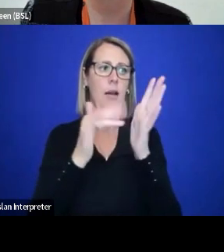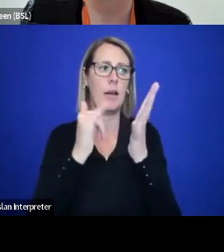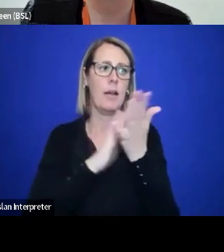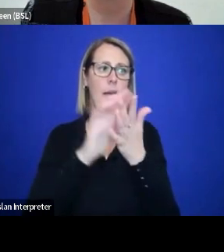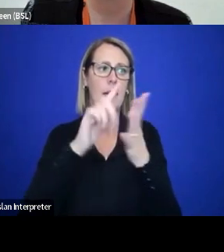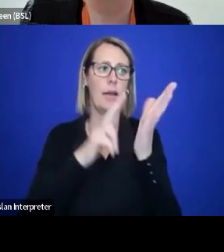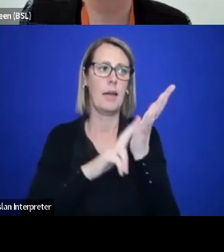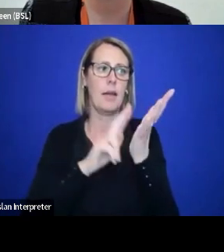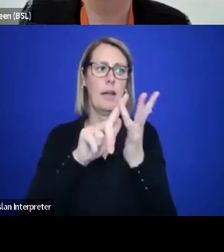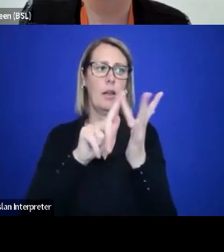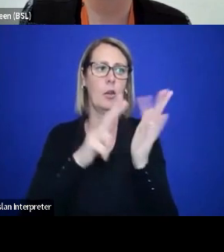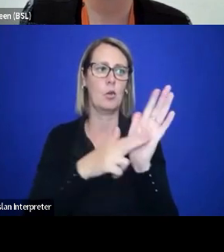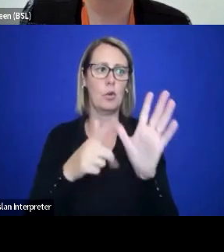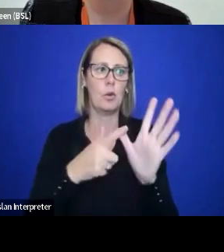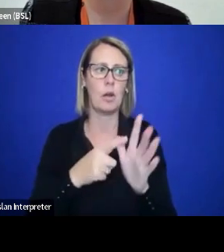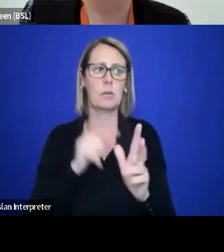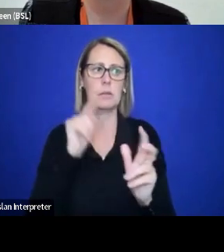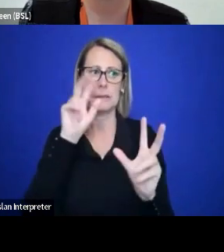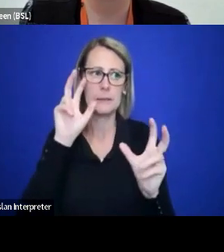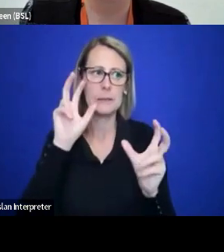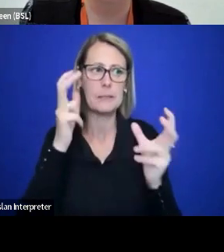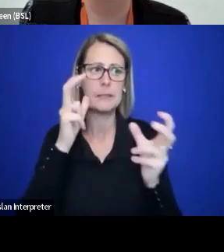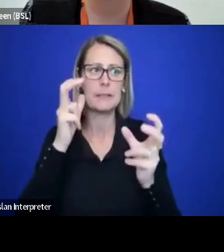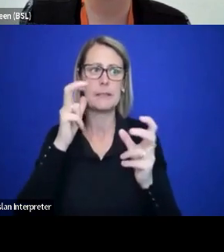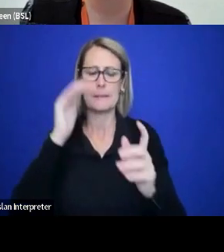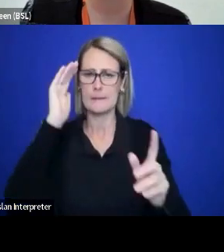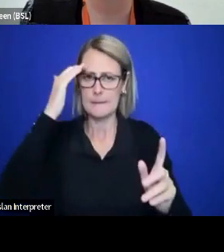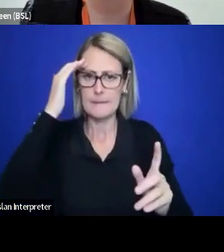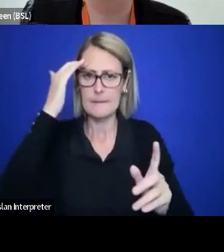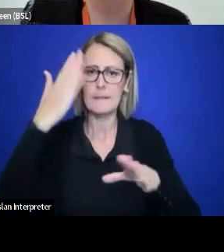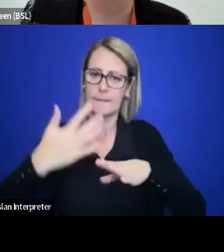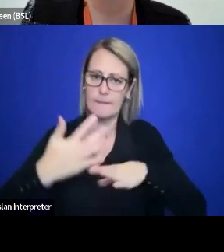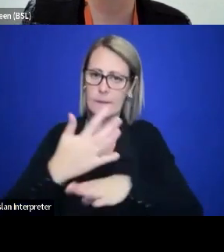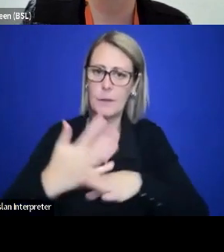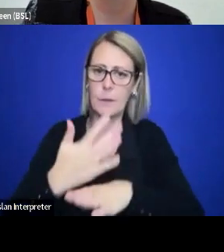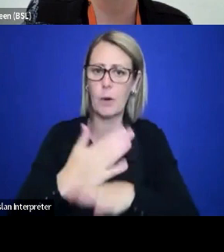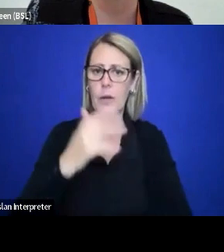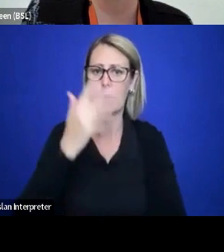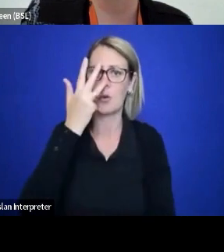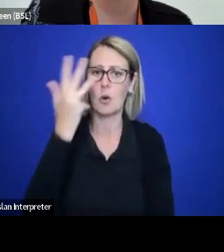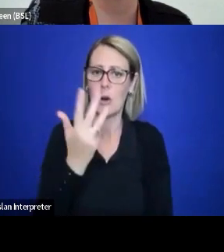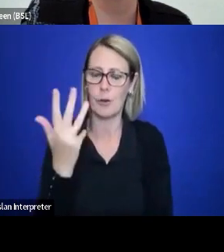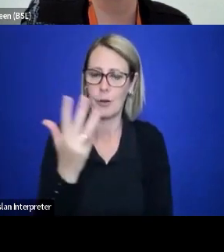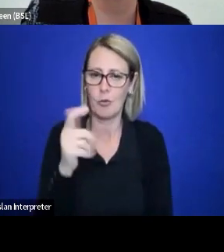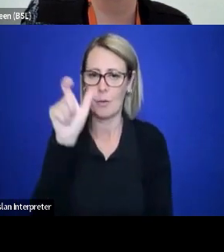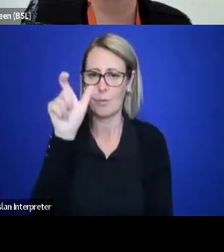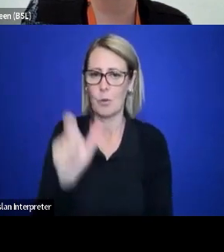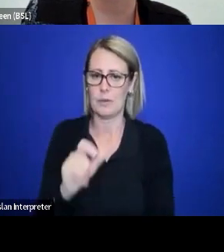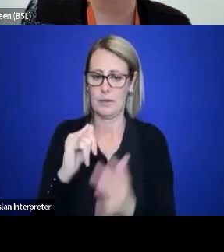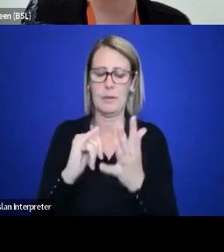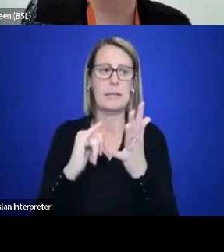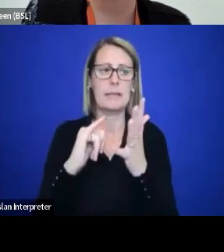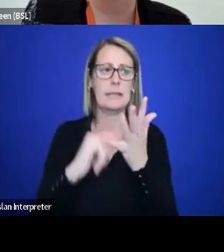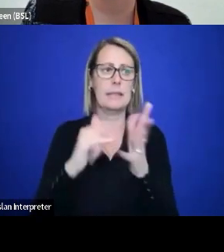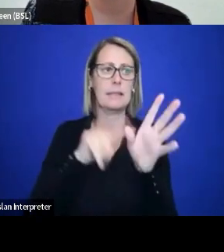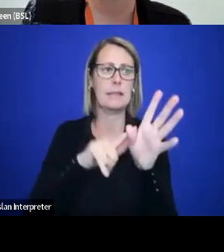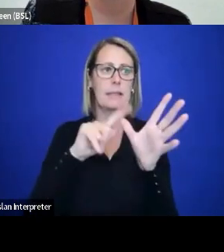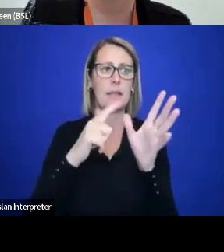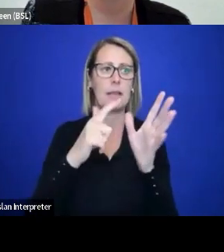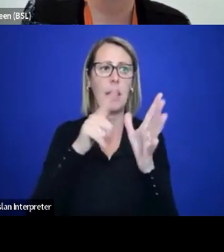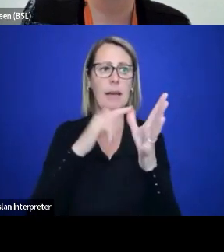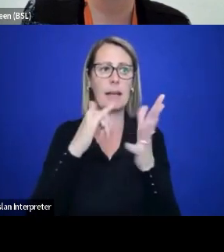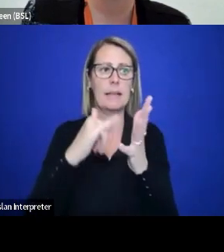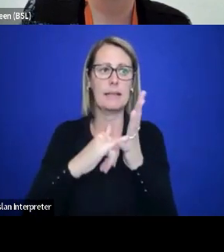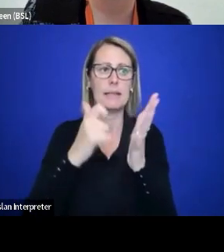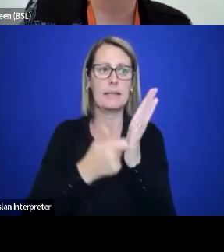is a driven, passionate and extremely hardworking 19-year-old Assyrian, Iraqi and